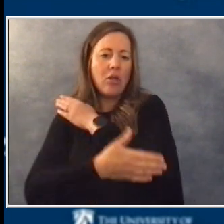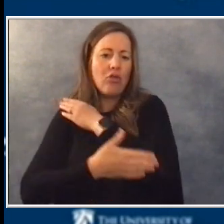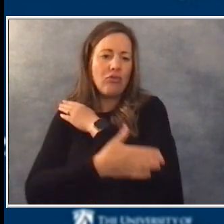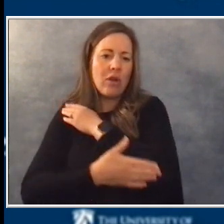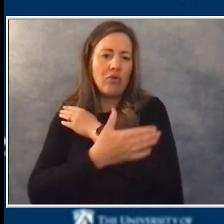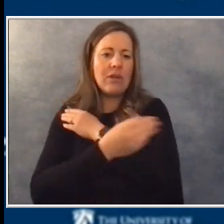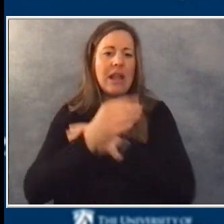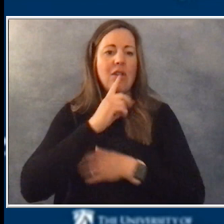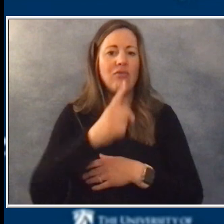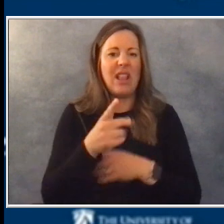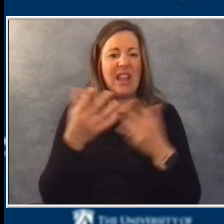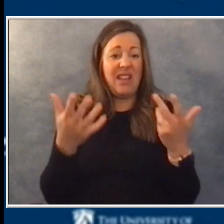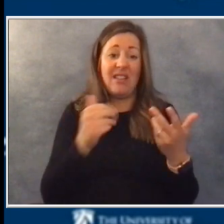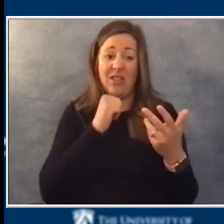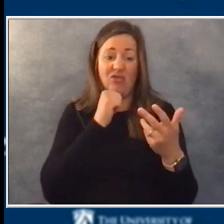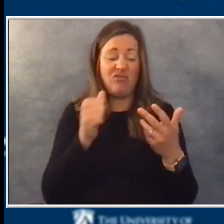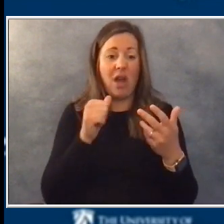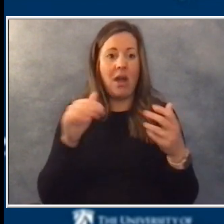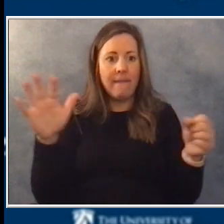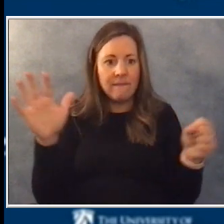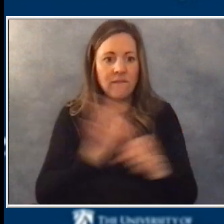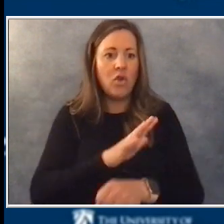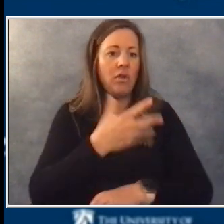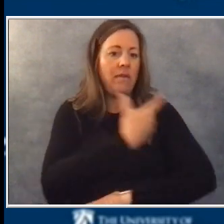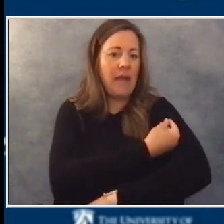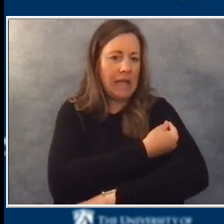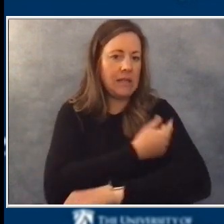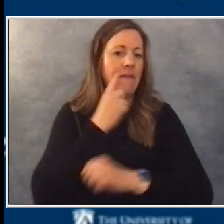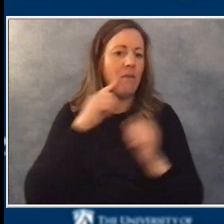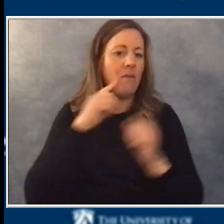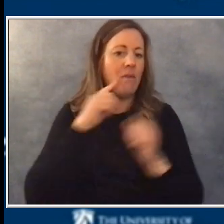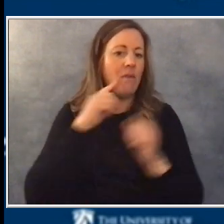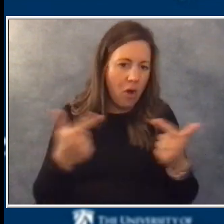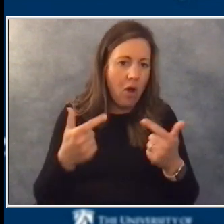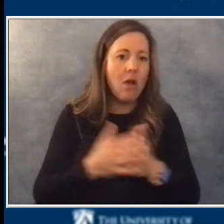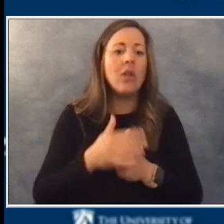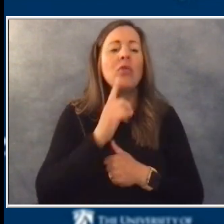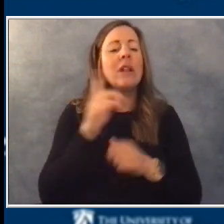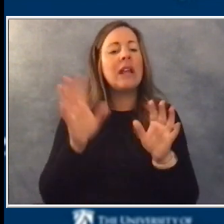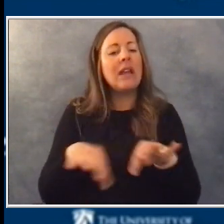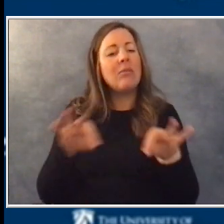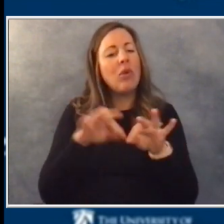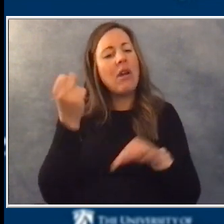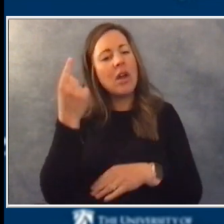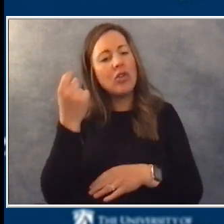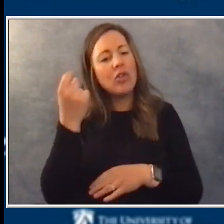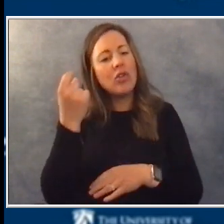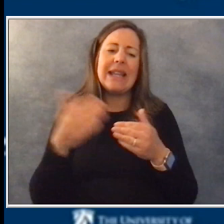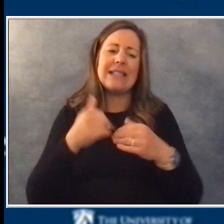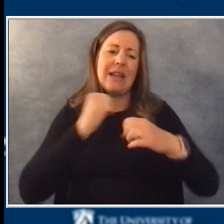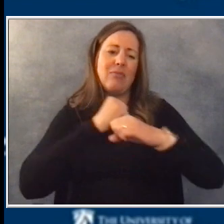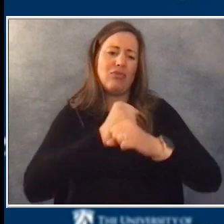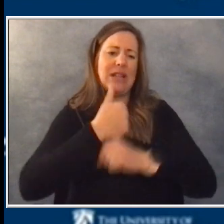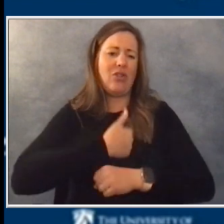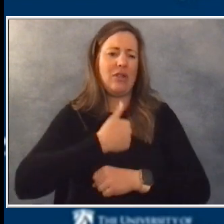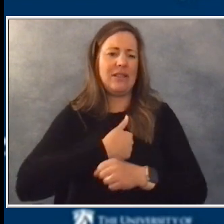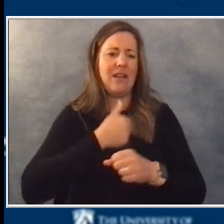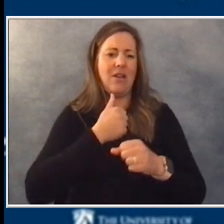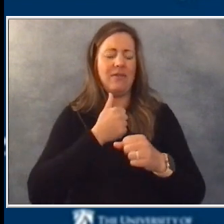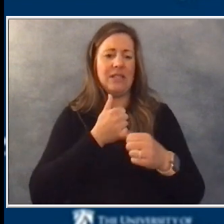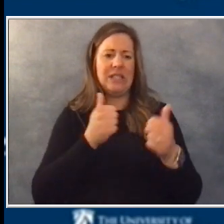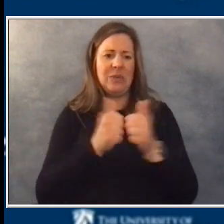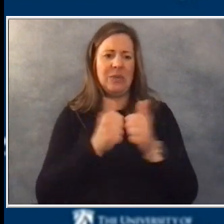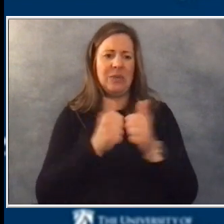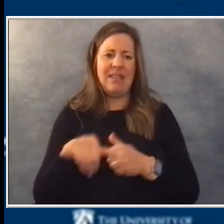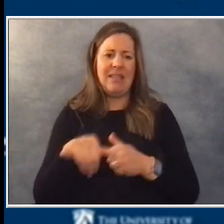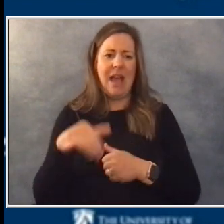full vaccination. I think what people should understand, though, is the fact that it is very easy to protect ourselves against this, protect our